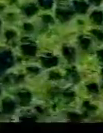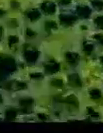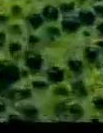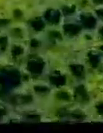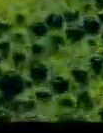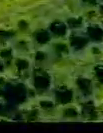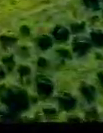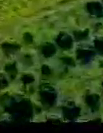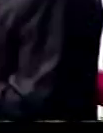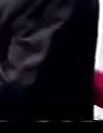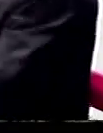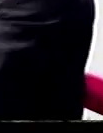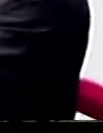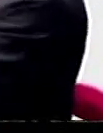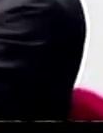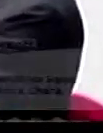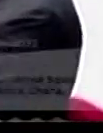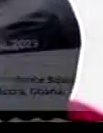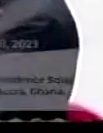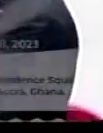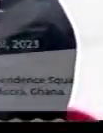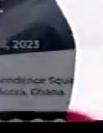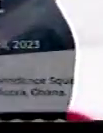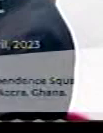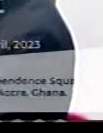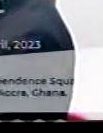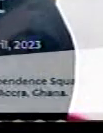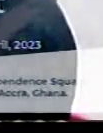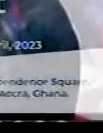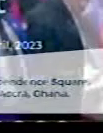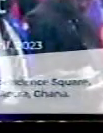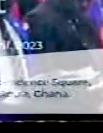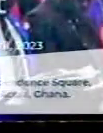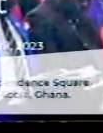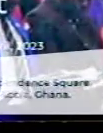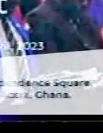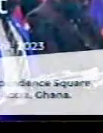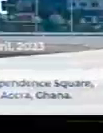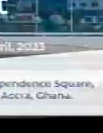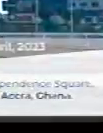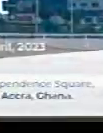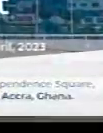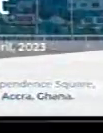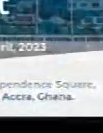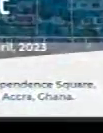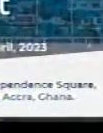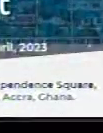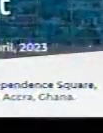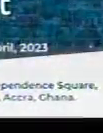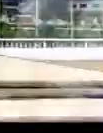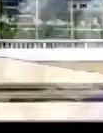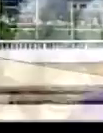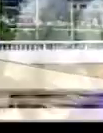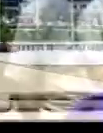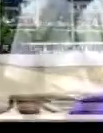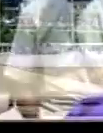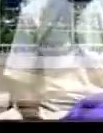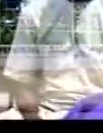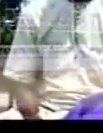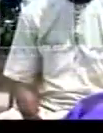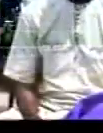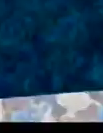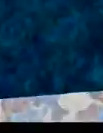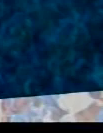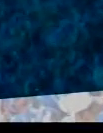is ripe for harvest, and the people are ready for a glorious visitation through Christ at the Independence Square, Osu,